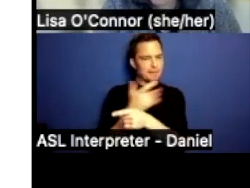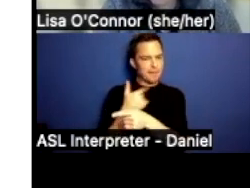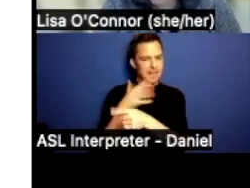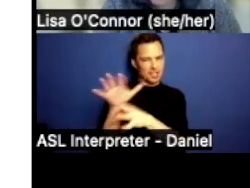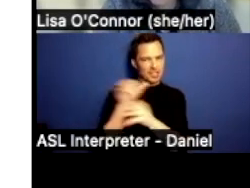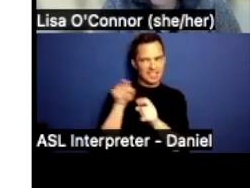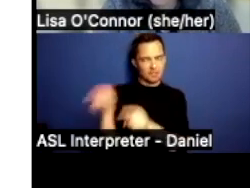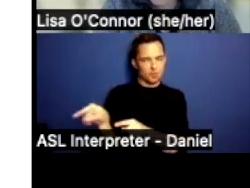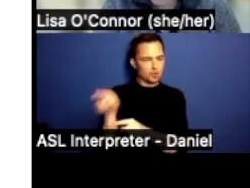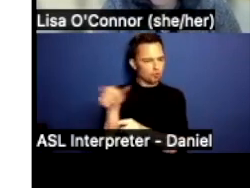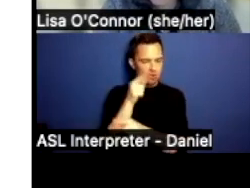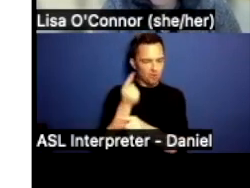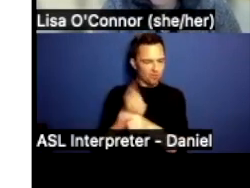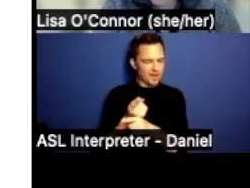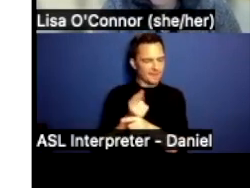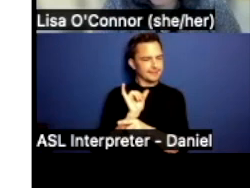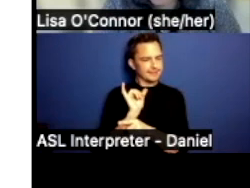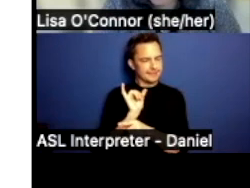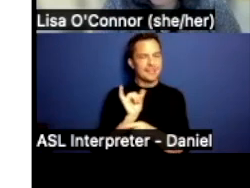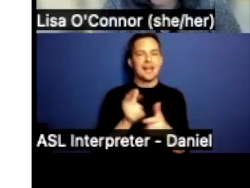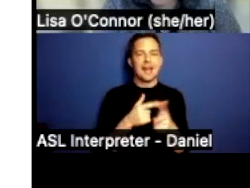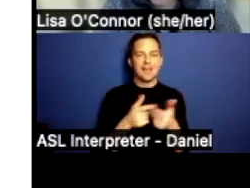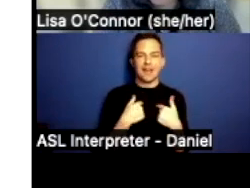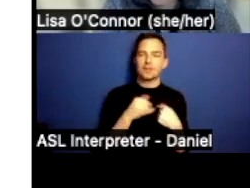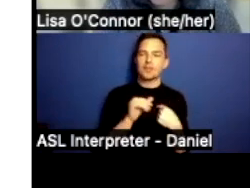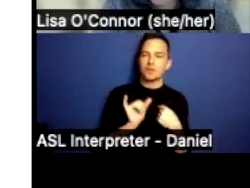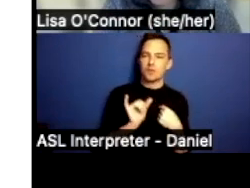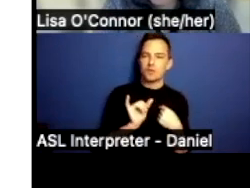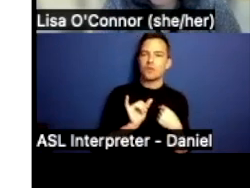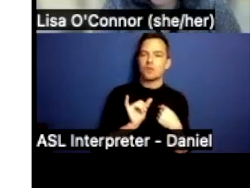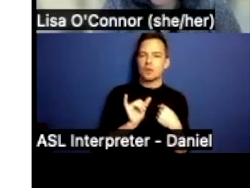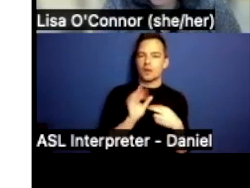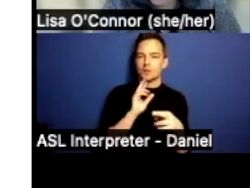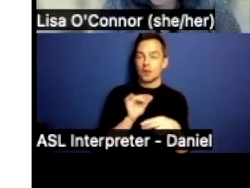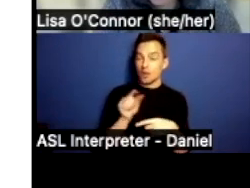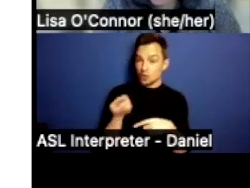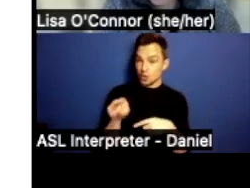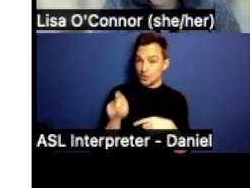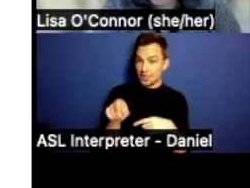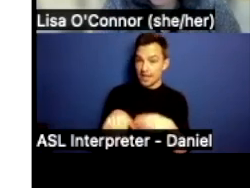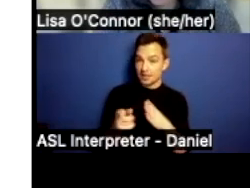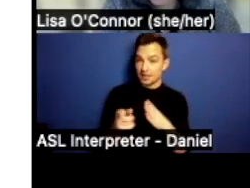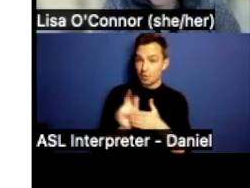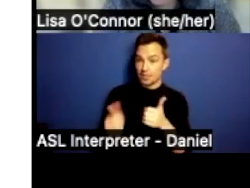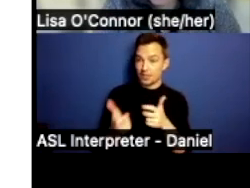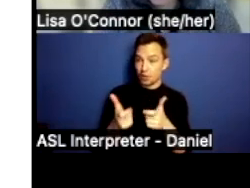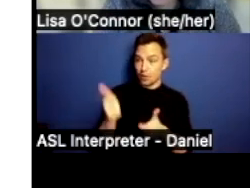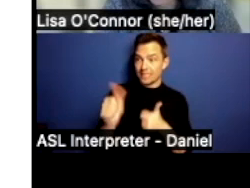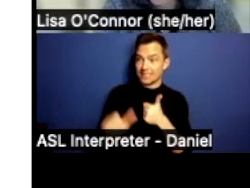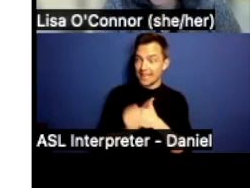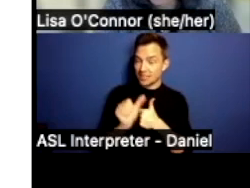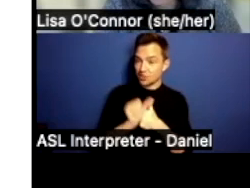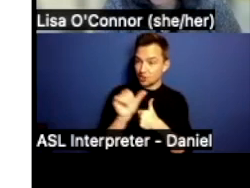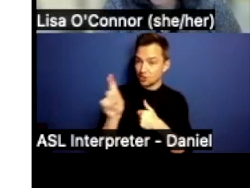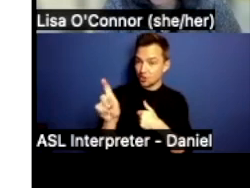right. And then I, being kind of like slow on the uptake, said, "You needed this at the moment of greatest danger?" And the person